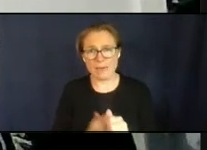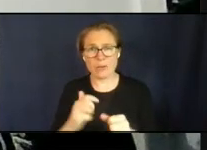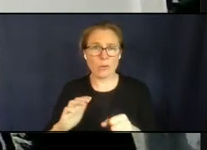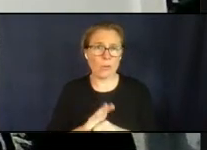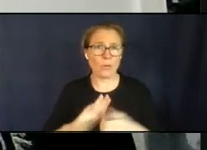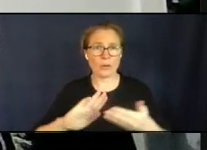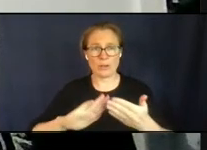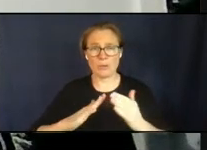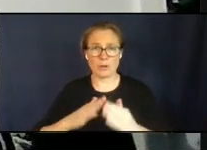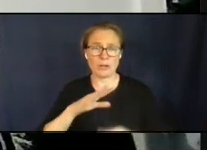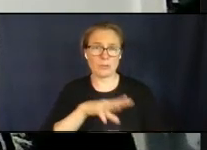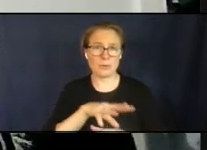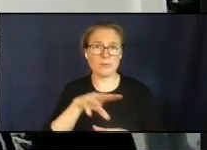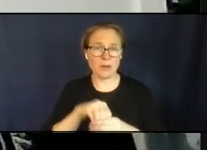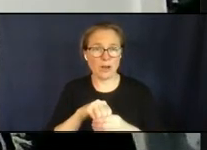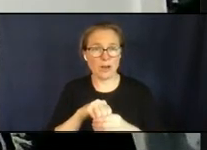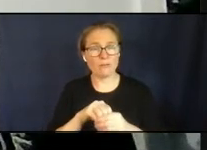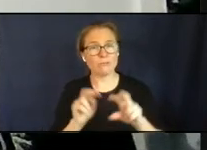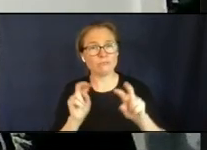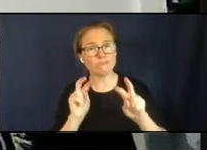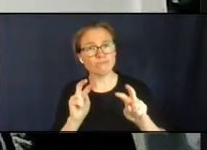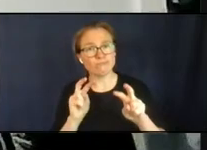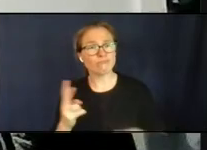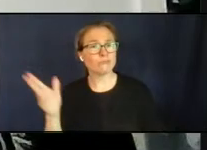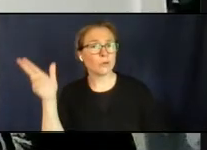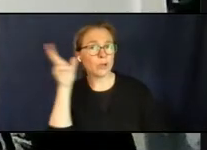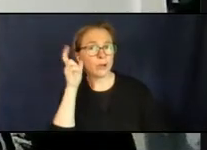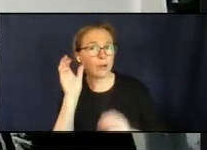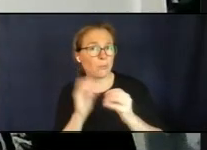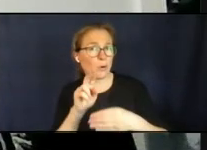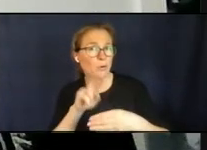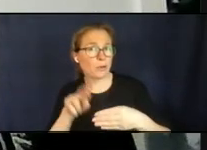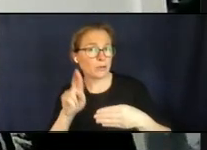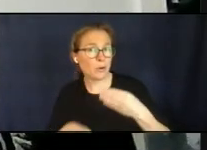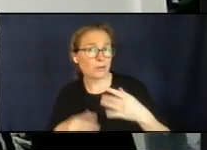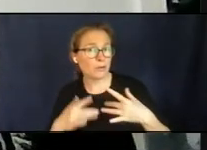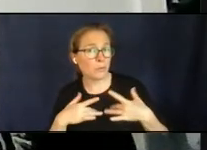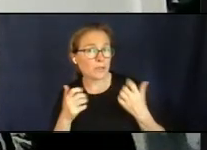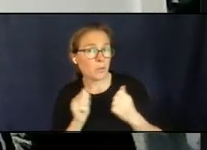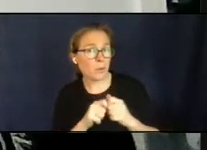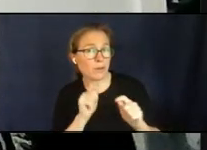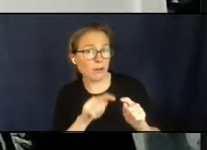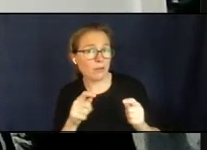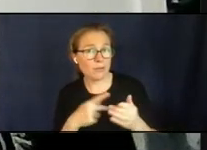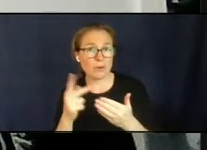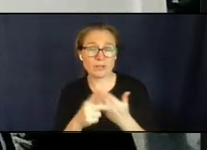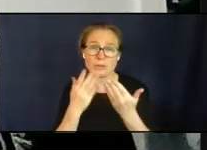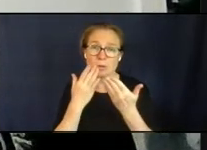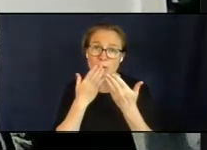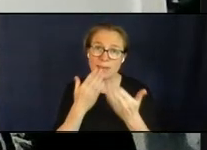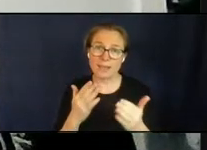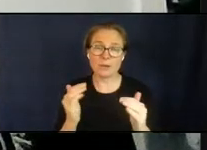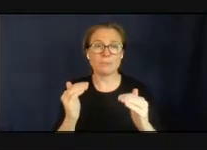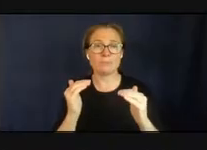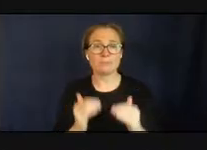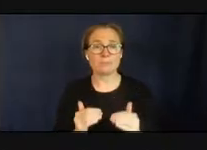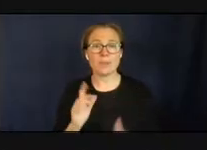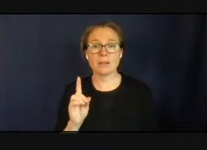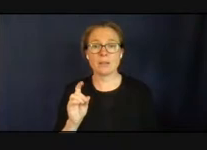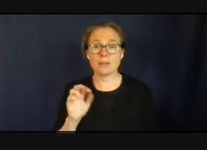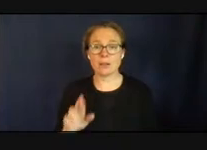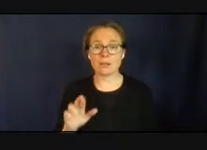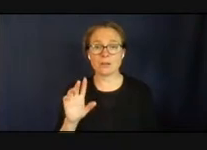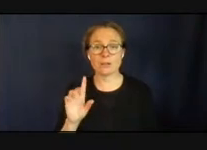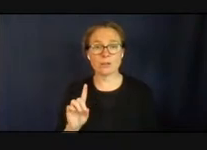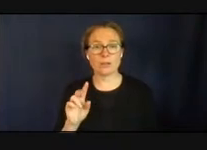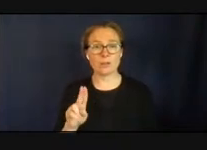this. So we look forward to hearing the results and the progress. So thank you all. With that, I'm gonna turn it to Dr. DeVivier for an update